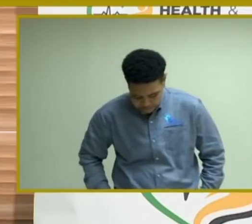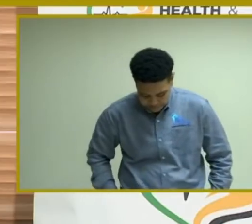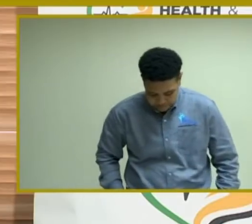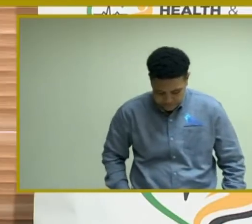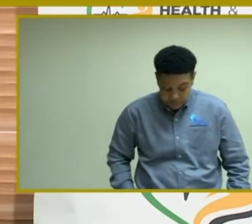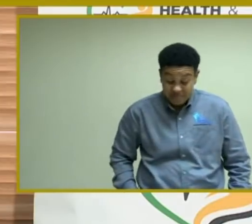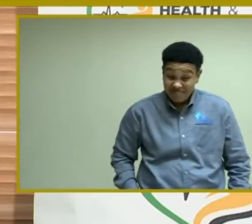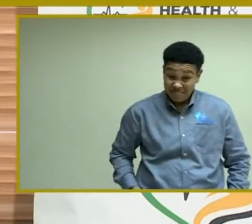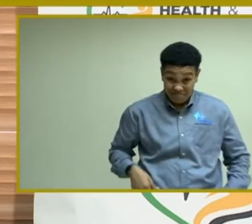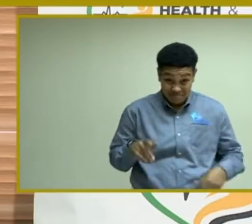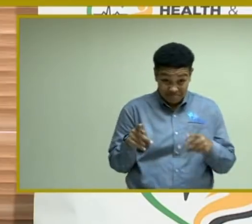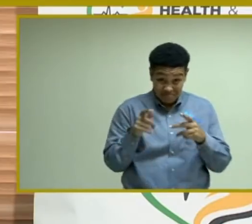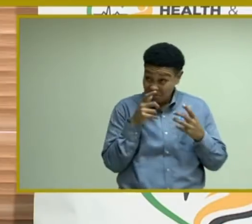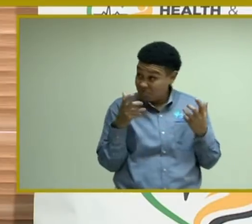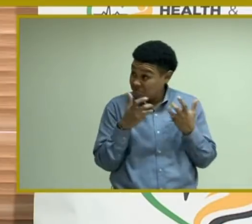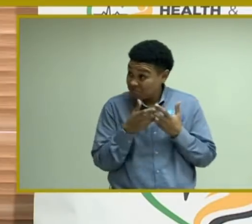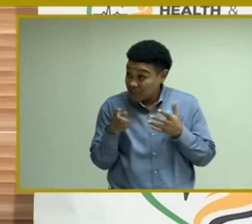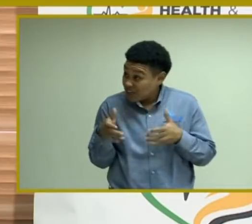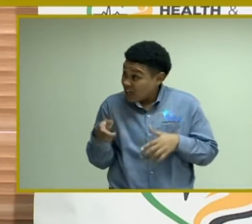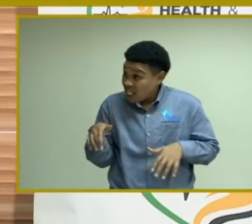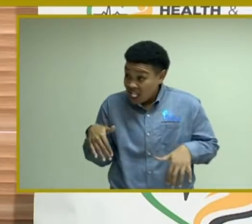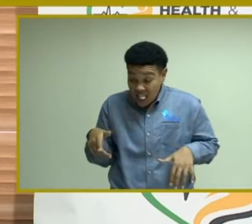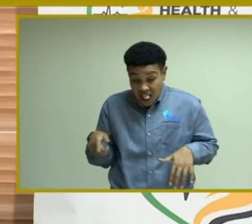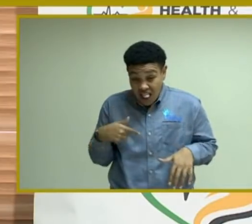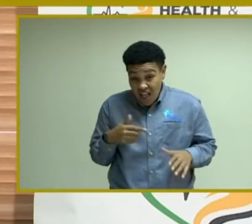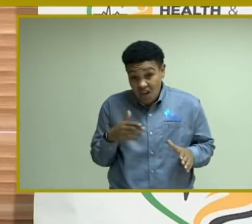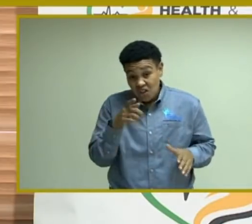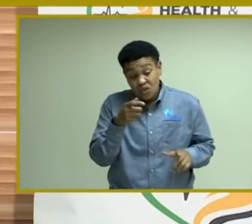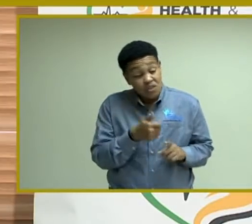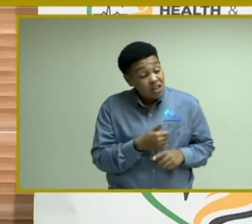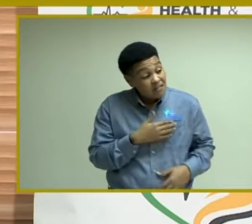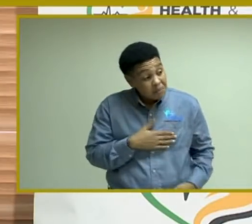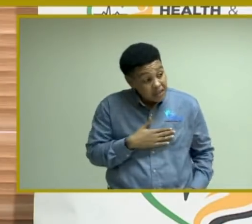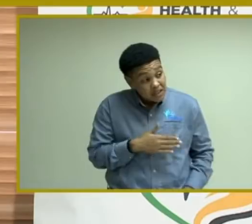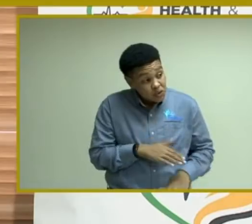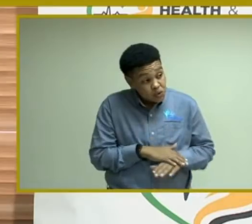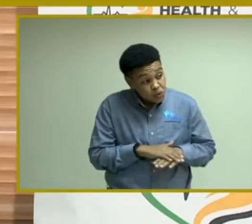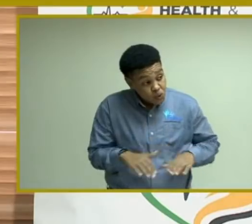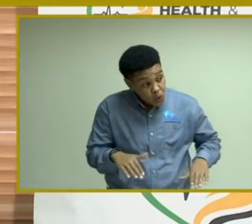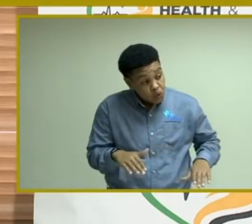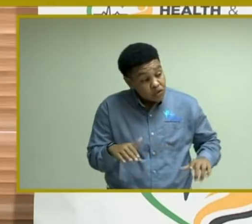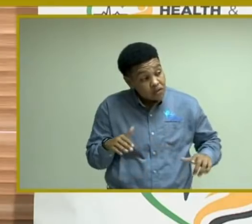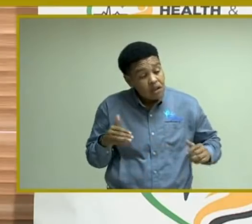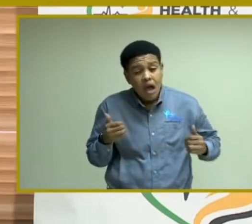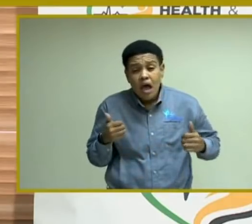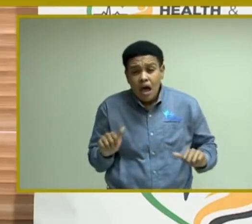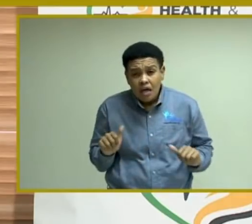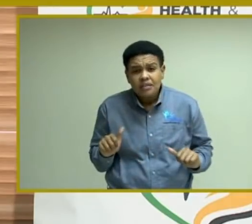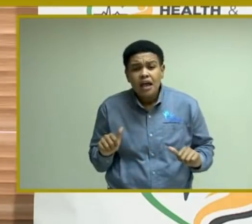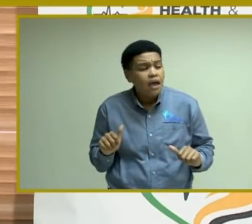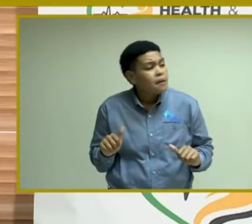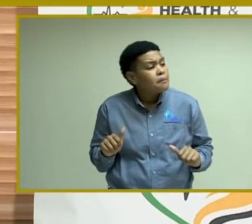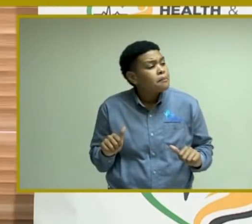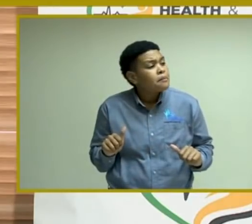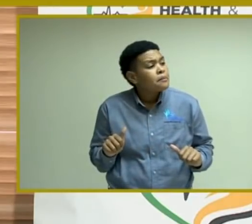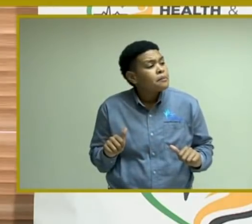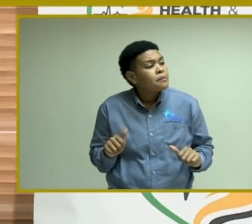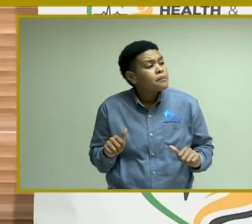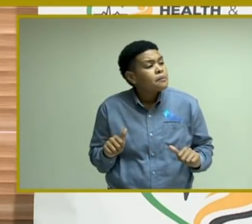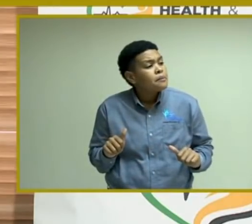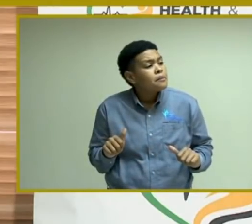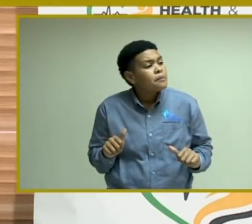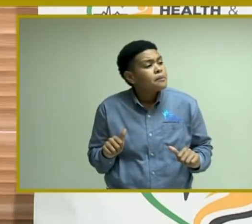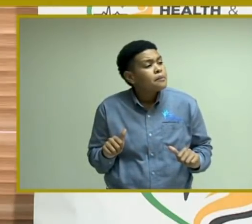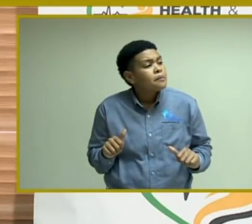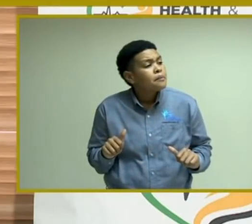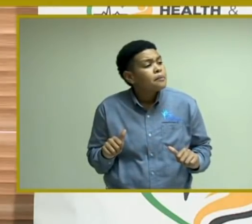fall in that category, I'm going to urge you, please do not attempt to